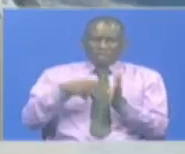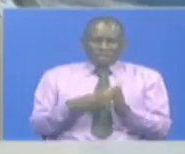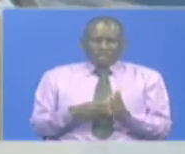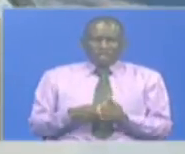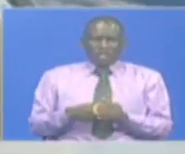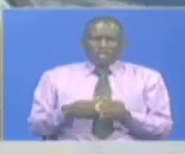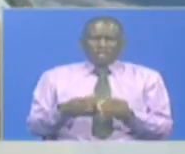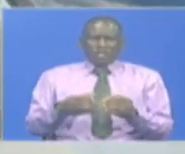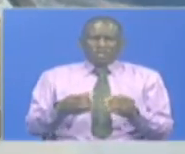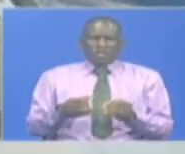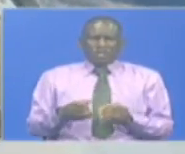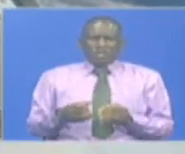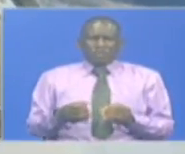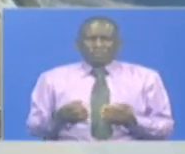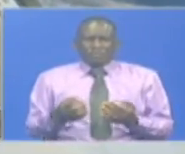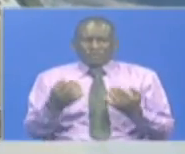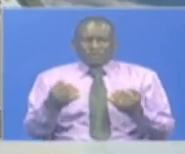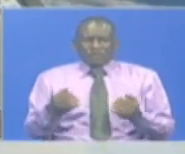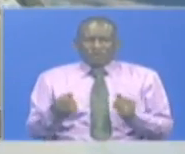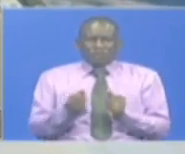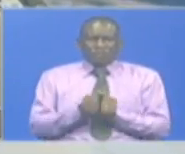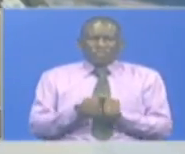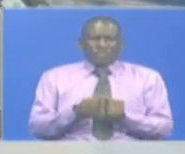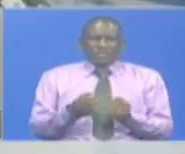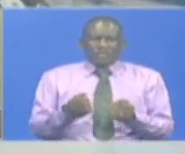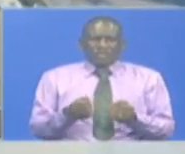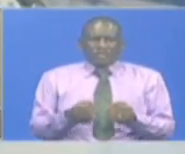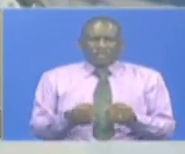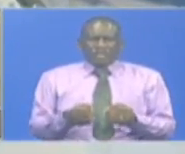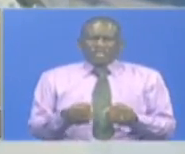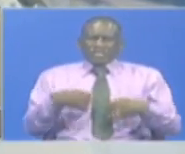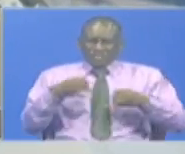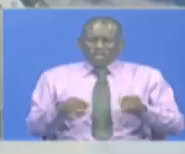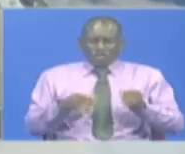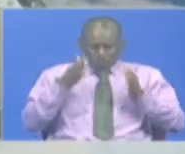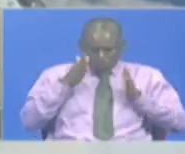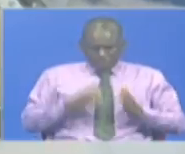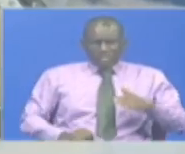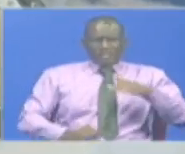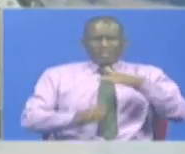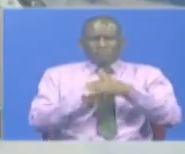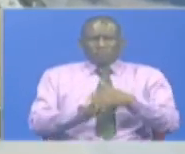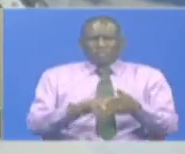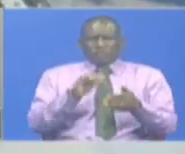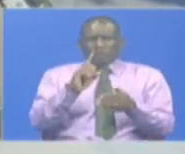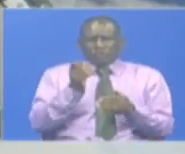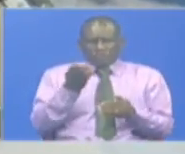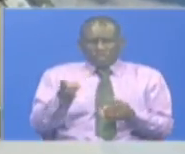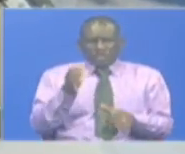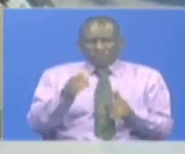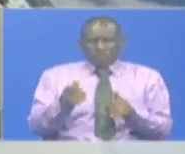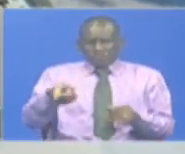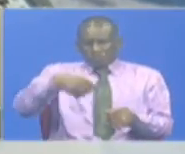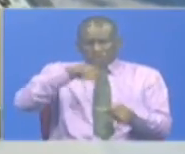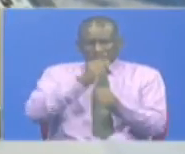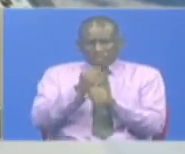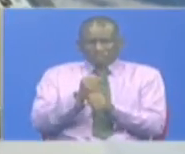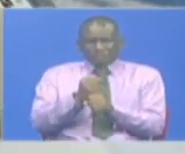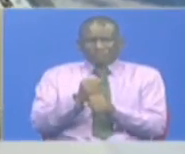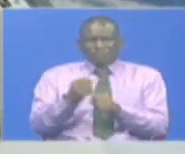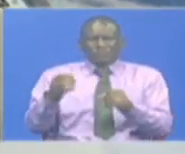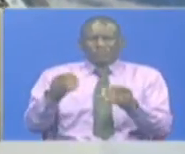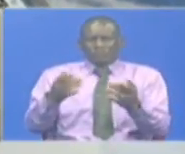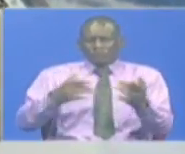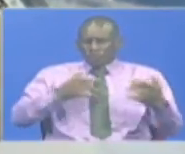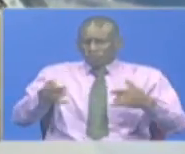humanitarian help or aid to the humanitarian sector is just one of the things that Tropic does, and certainly at the moment with